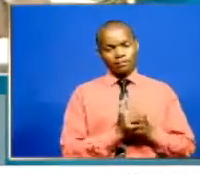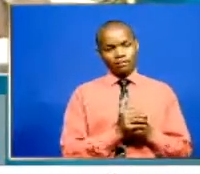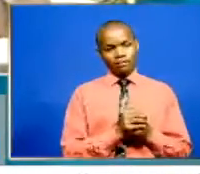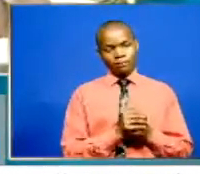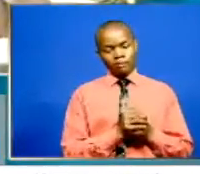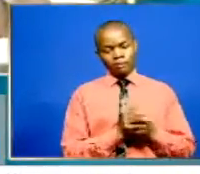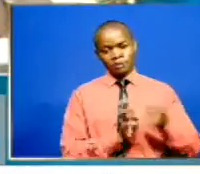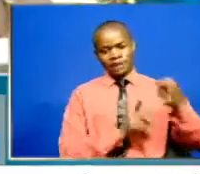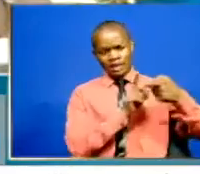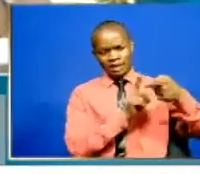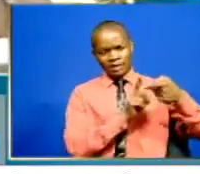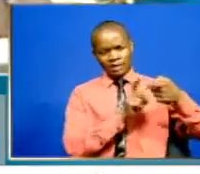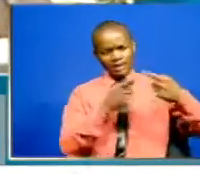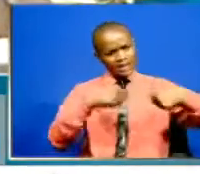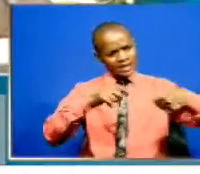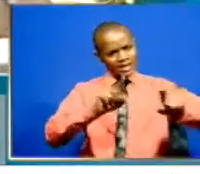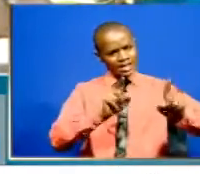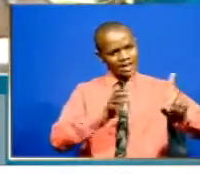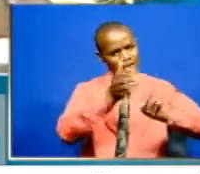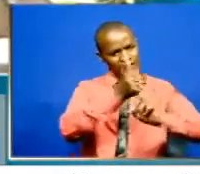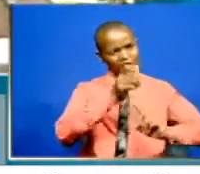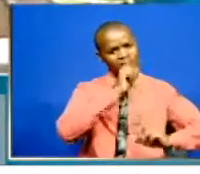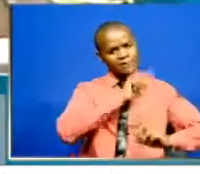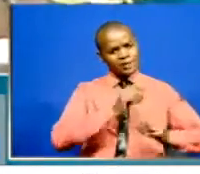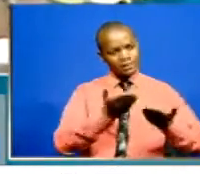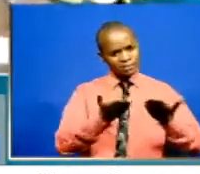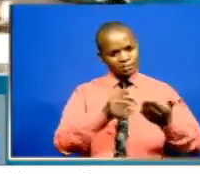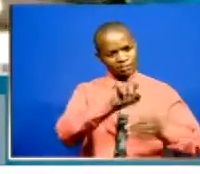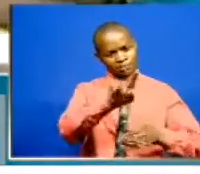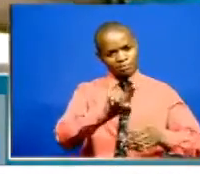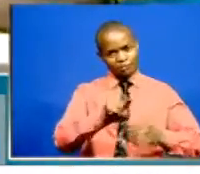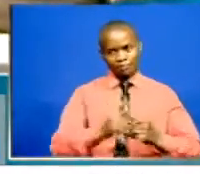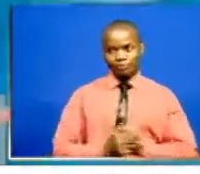any successes in the same? Yes, I have to say that